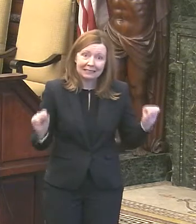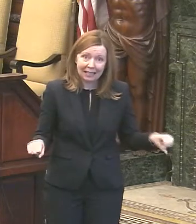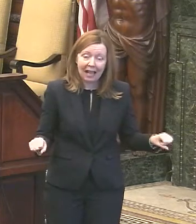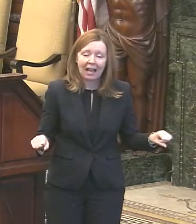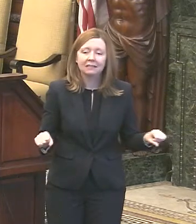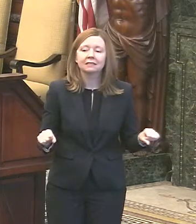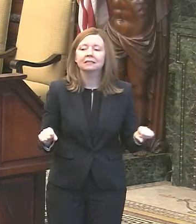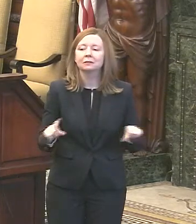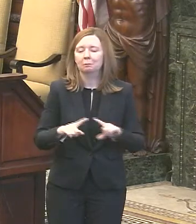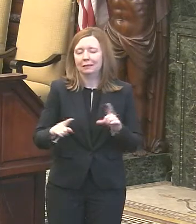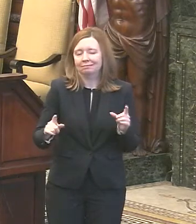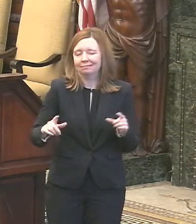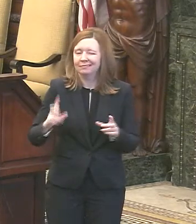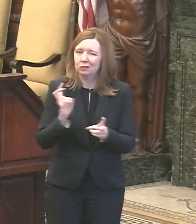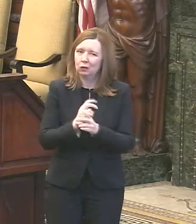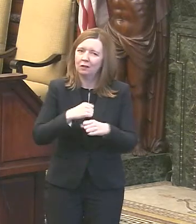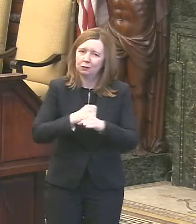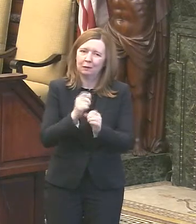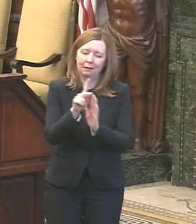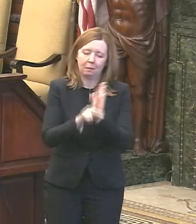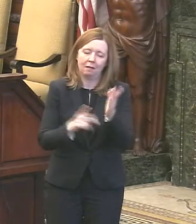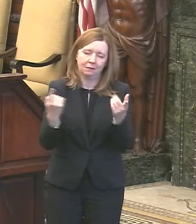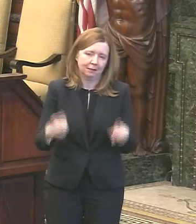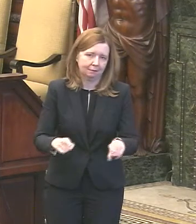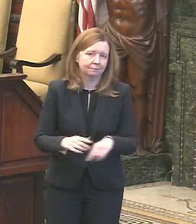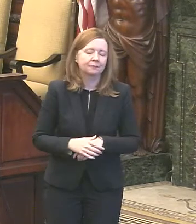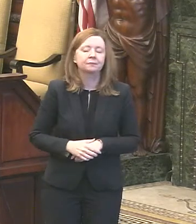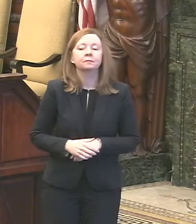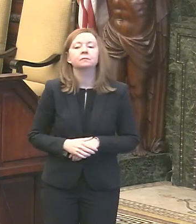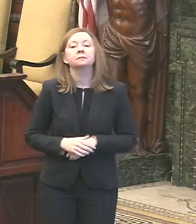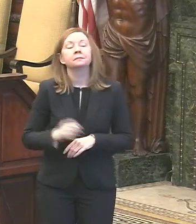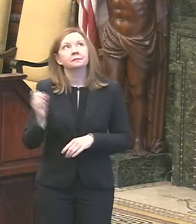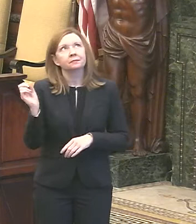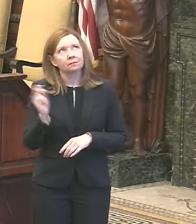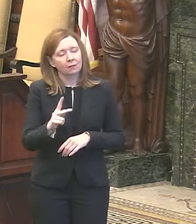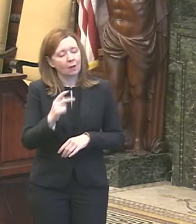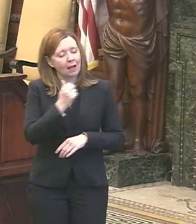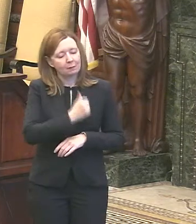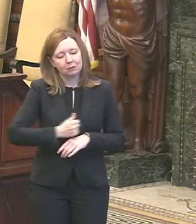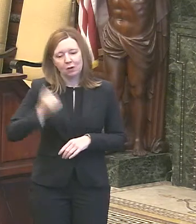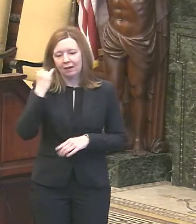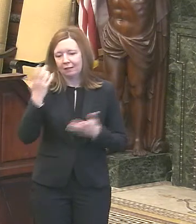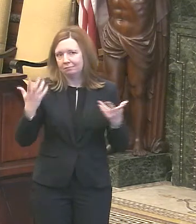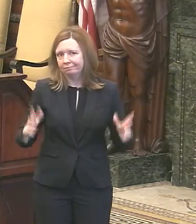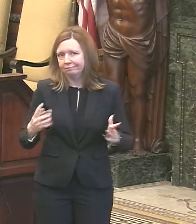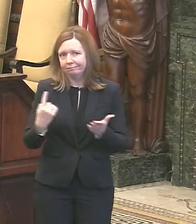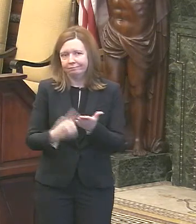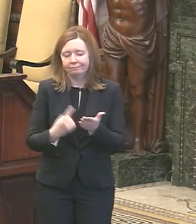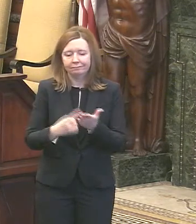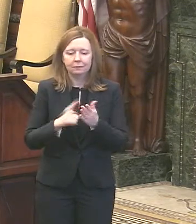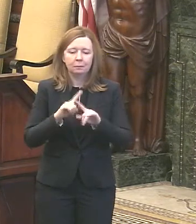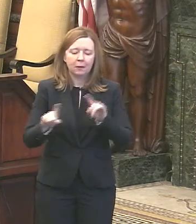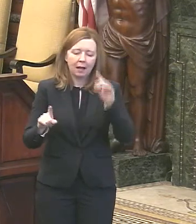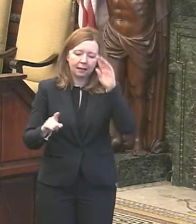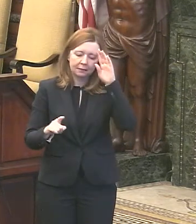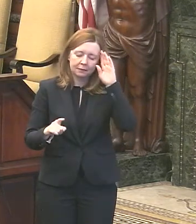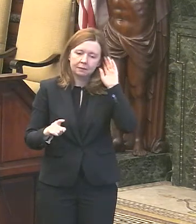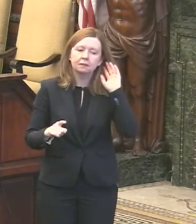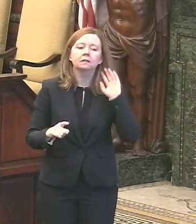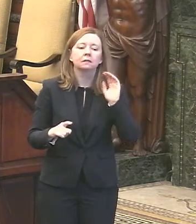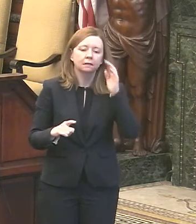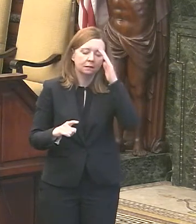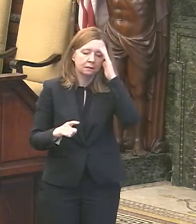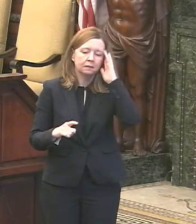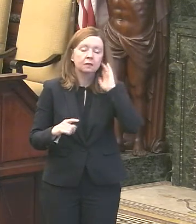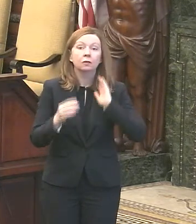base policy on that. Okay. And I apologize if you brought this up, but you are planning to keep the